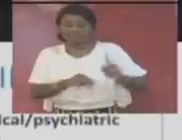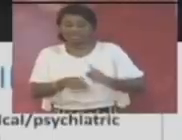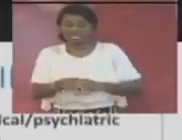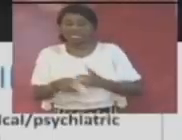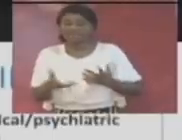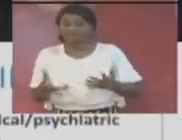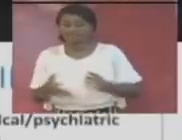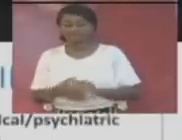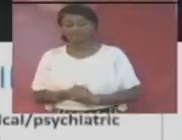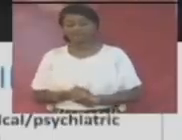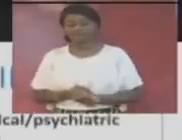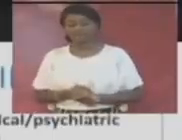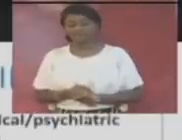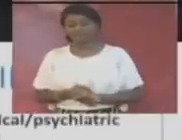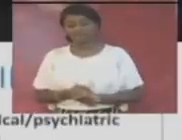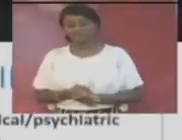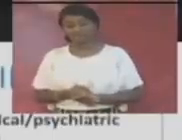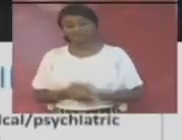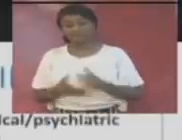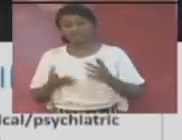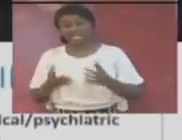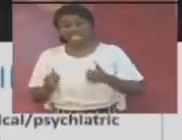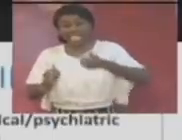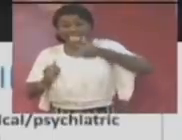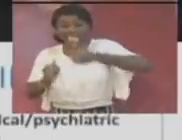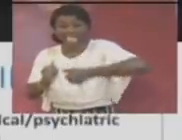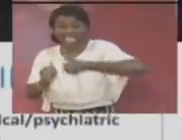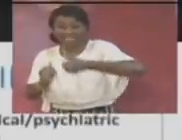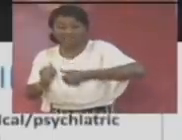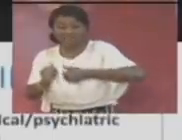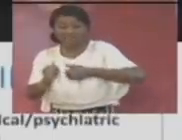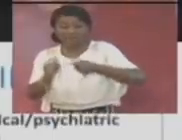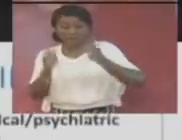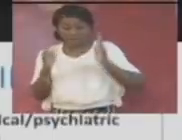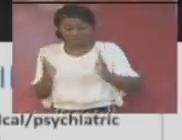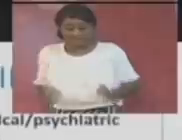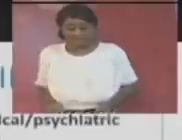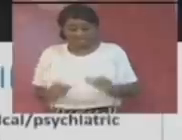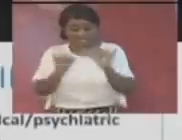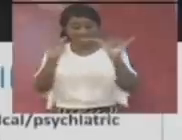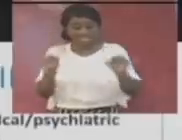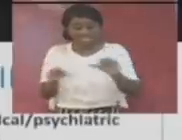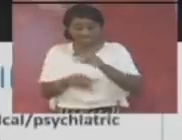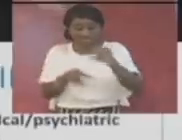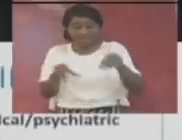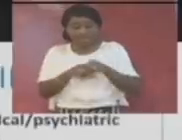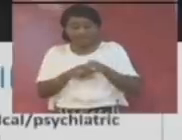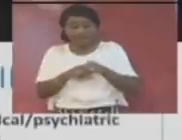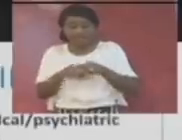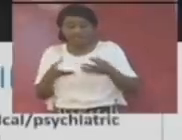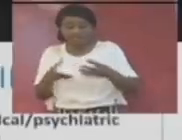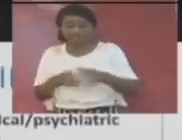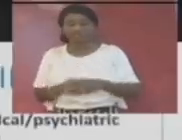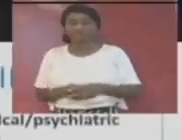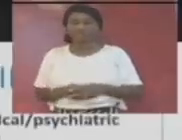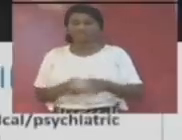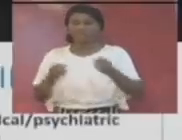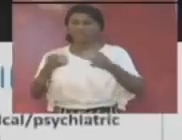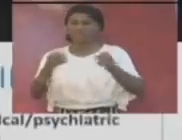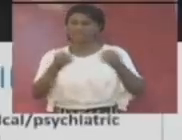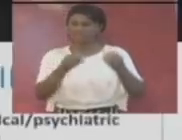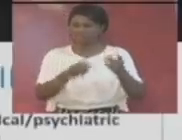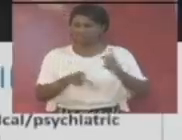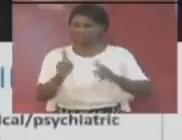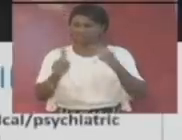varying severity. In fact, every single body system can be involved. Many patients describe